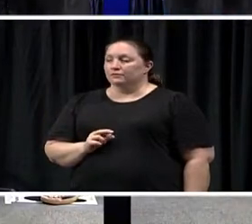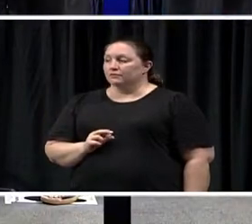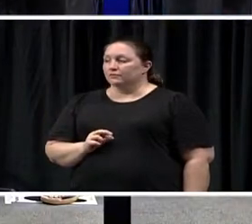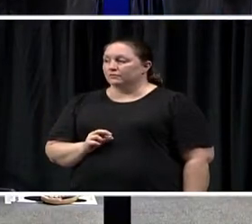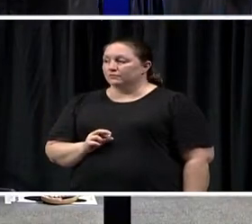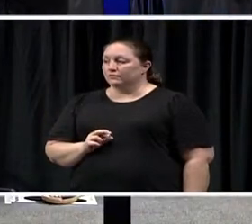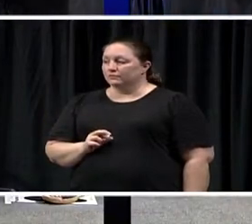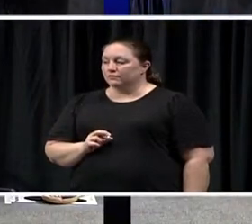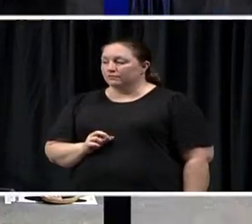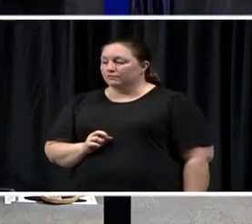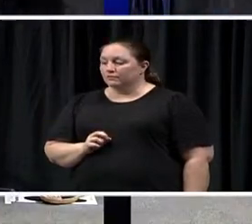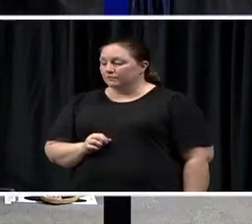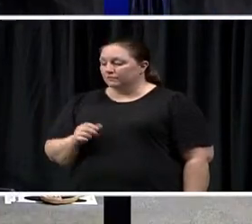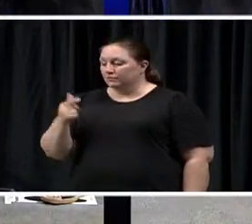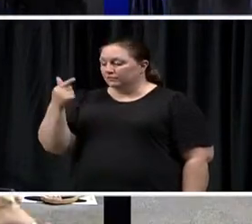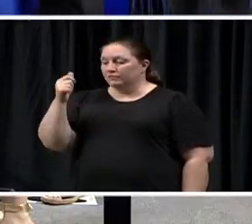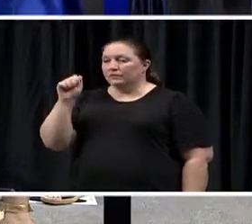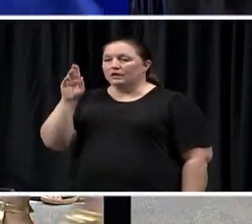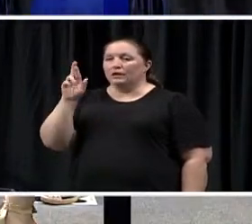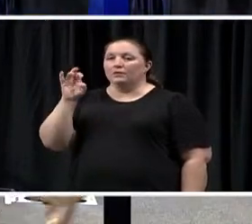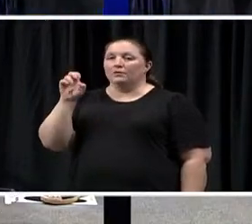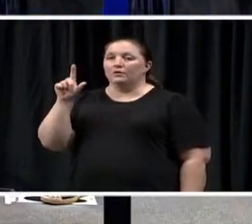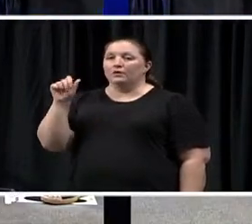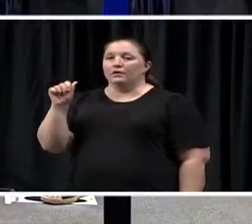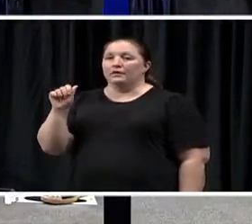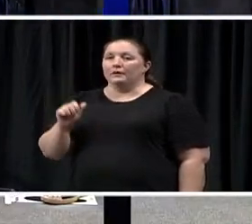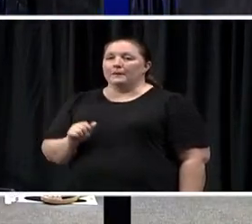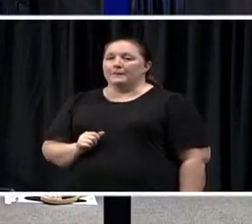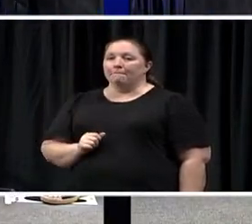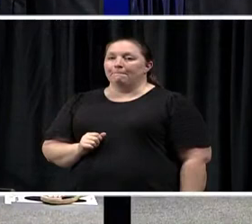Boyd. Gabriella Lynn Brenniger.